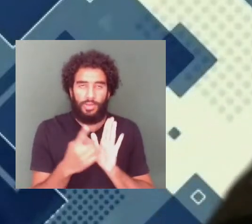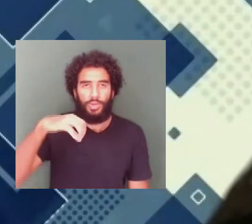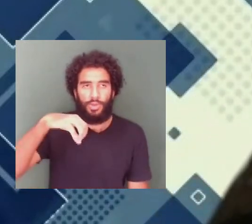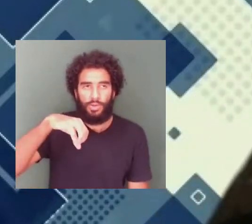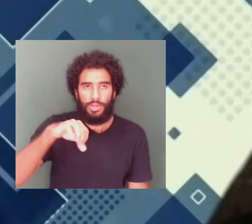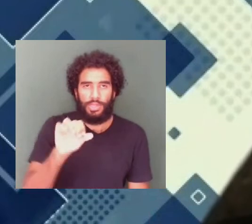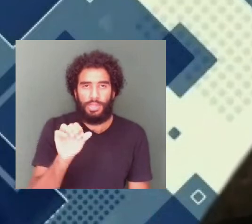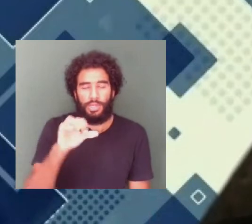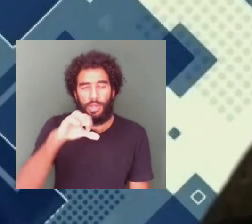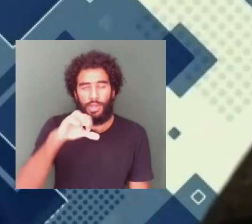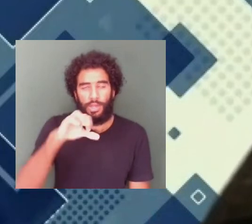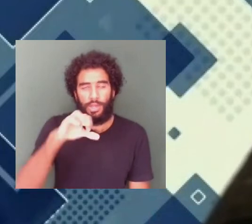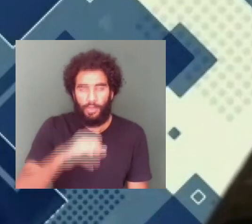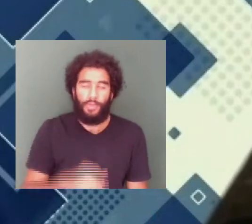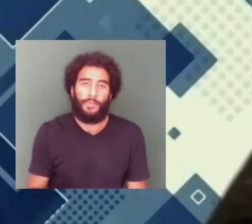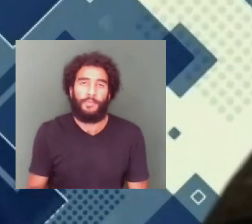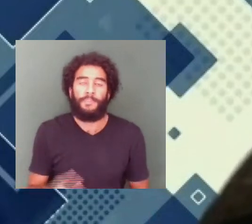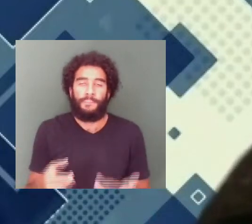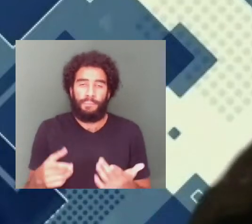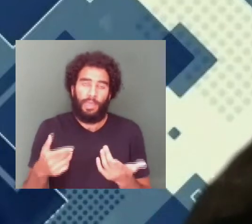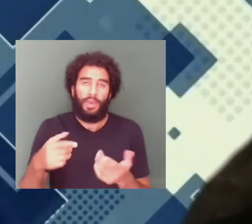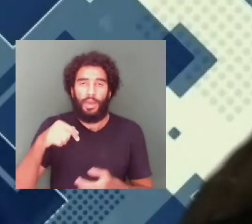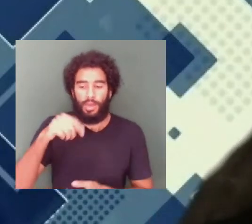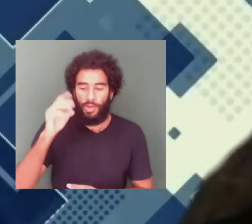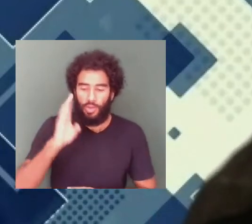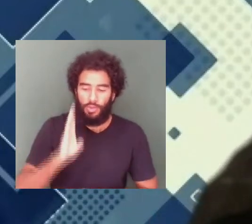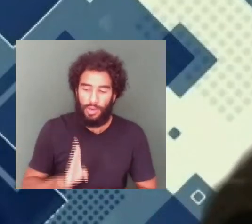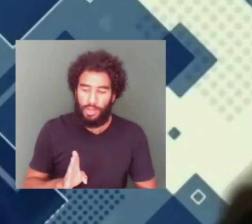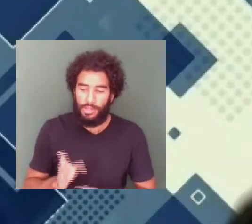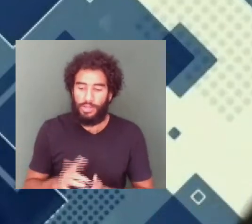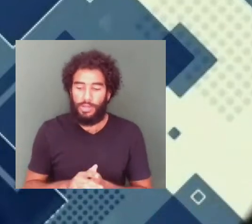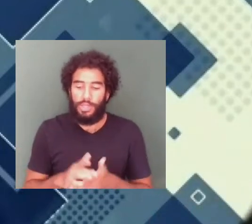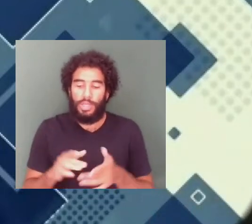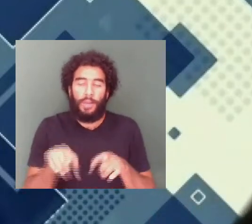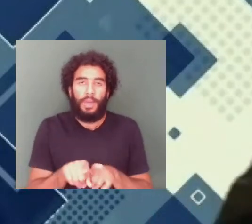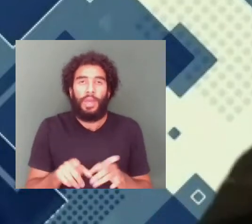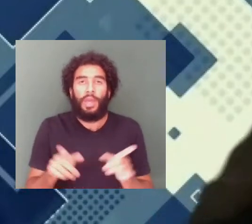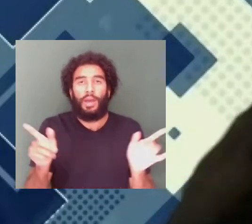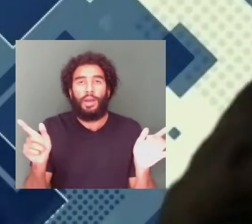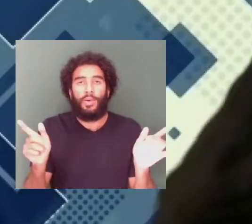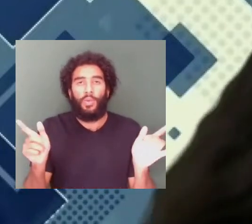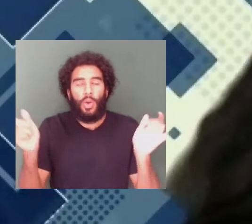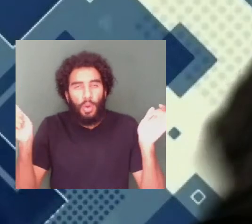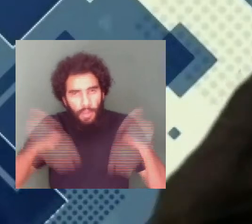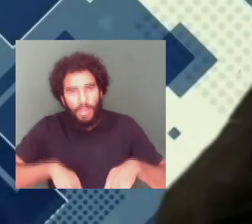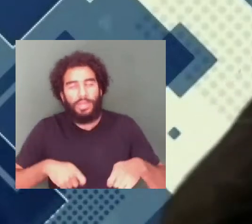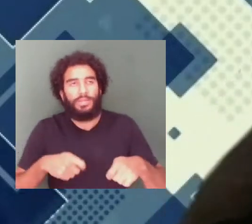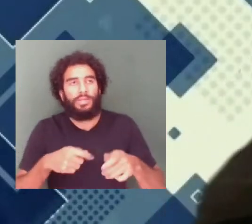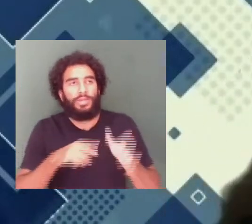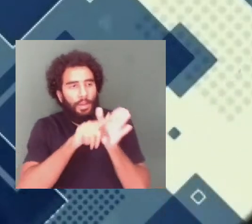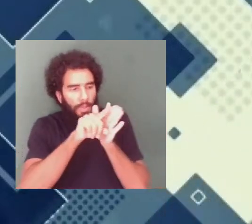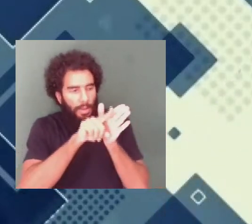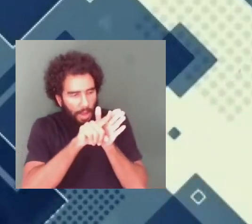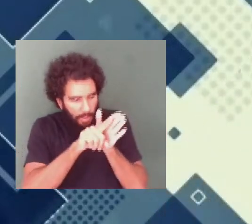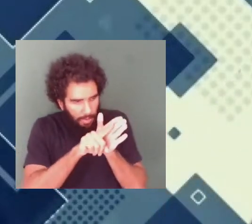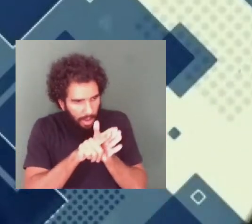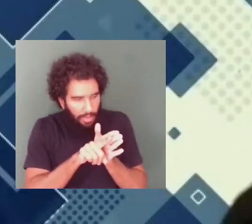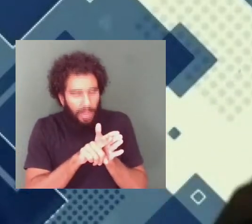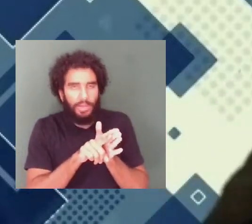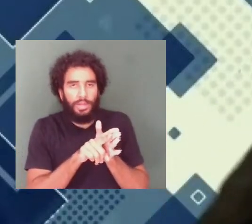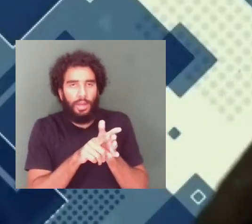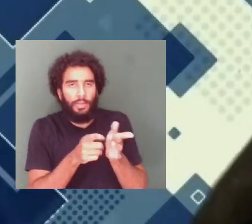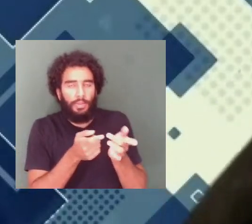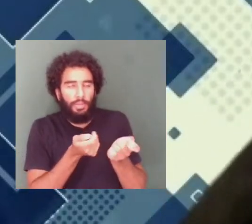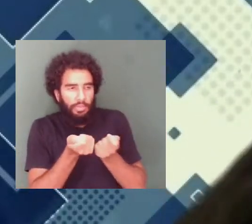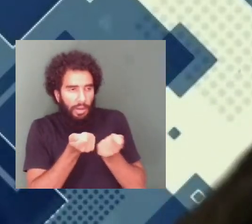and also the law NBCAL, as it is referred here in Brazil. And the competency for